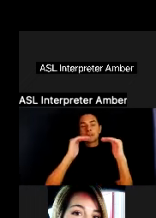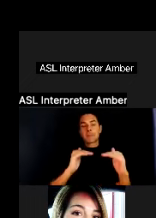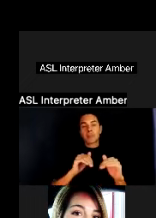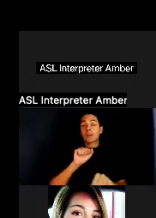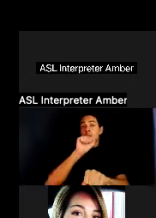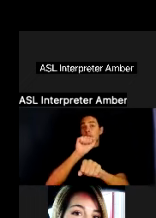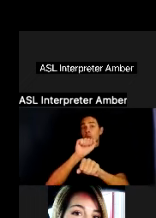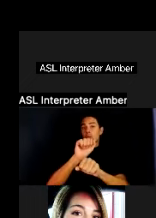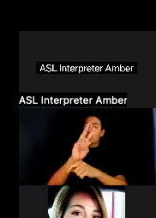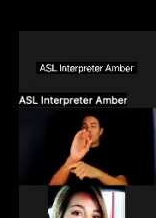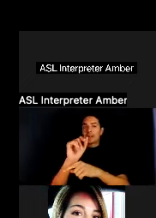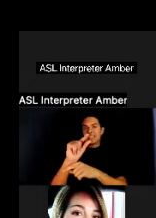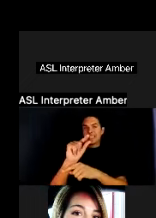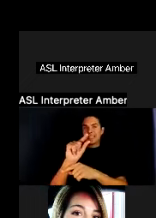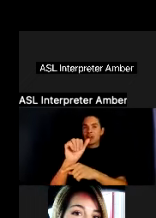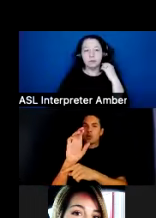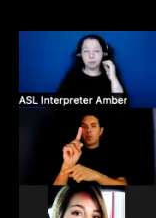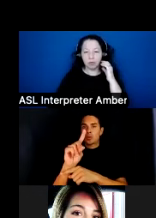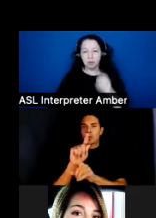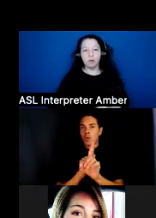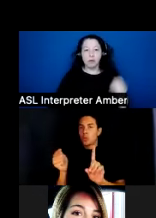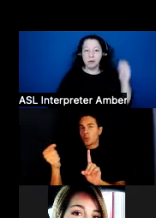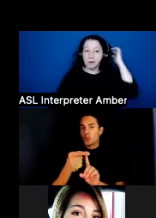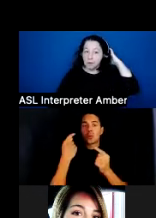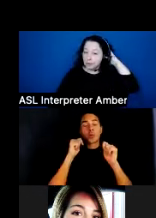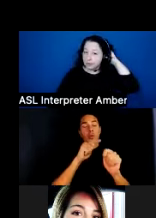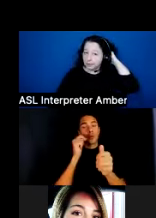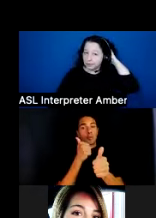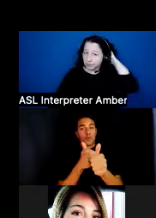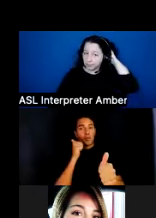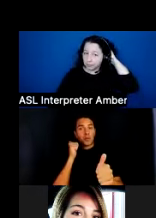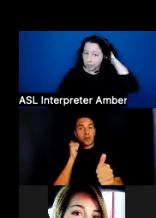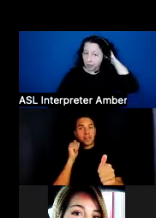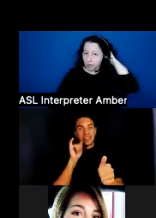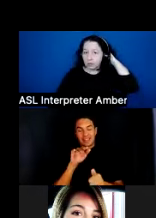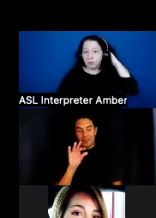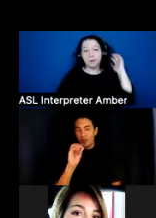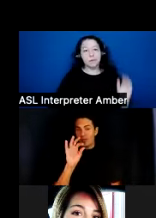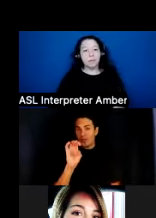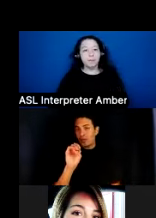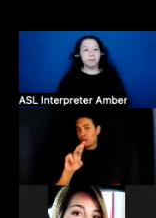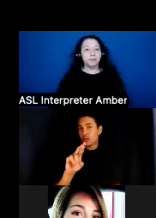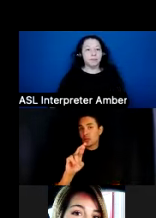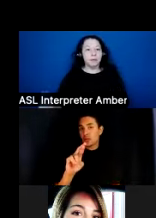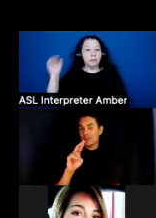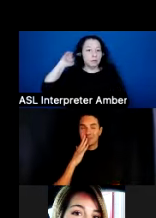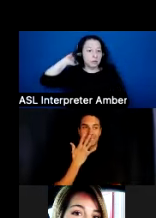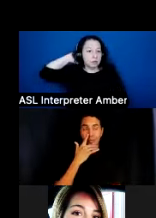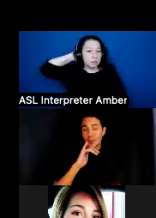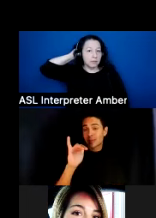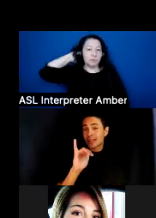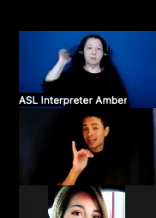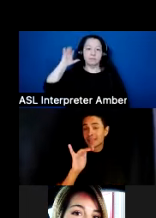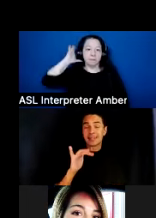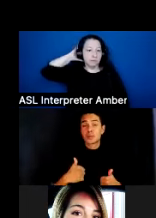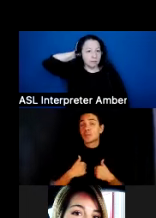around, so trying to avoid the offender might be looking, like, for example, the survivor